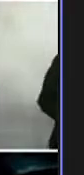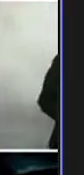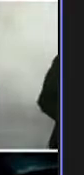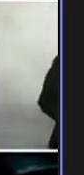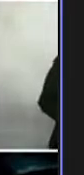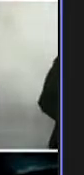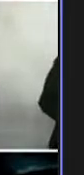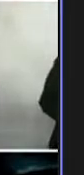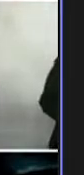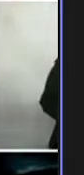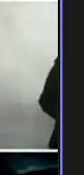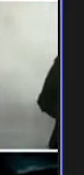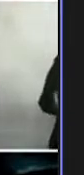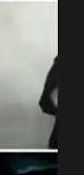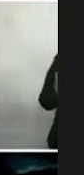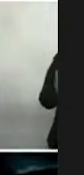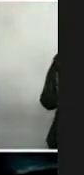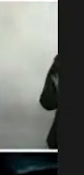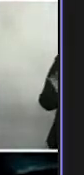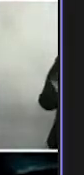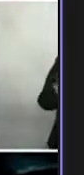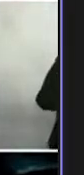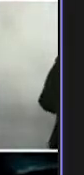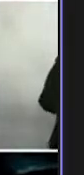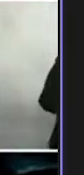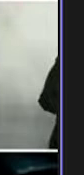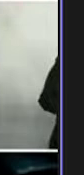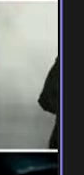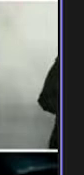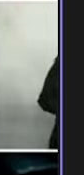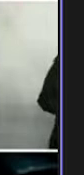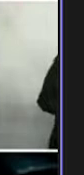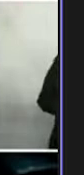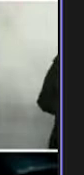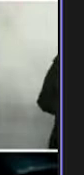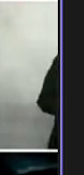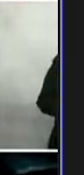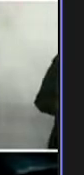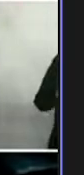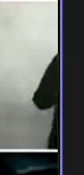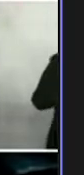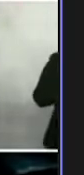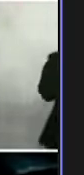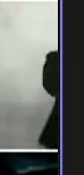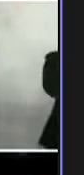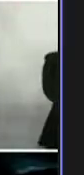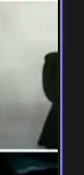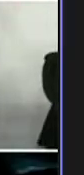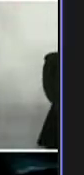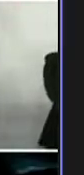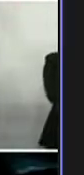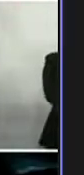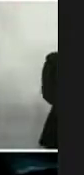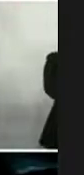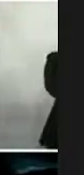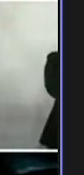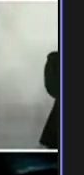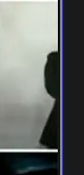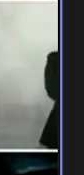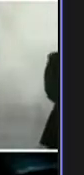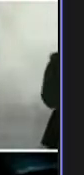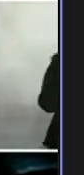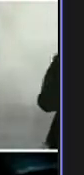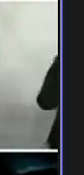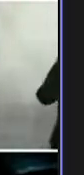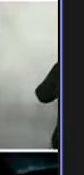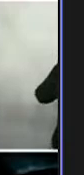First and foremost, I just want to greet you, Honorable Speaker, the outgoing Premier,